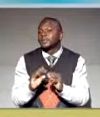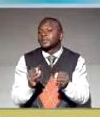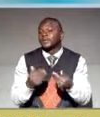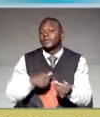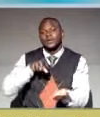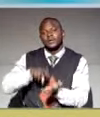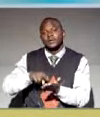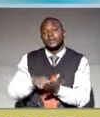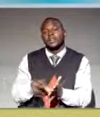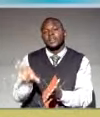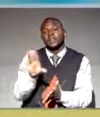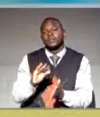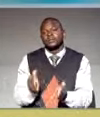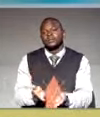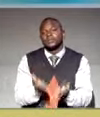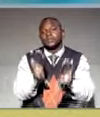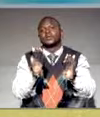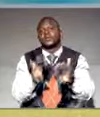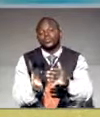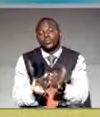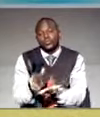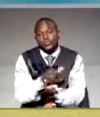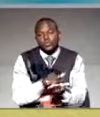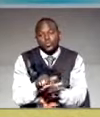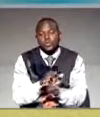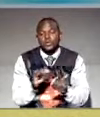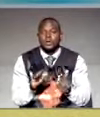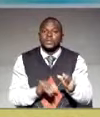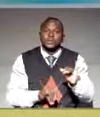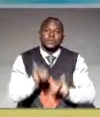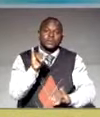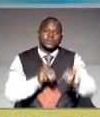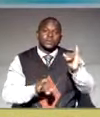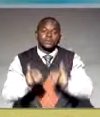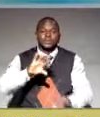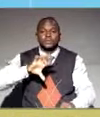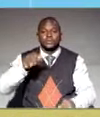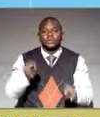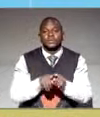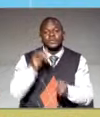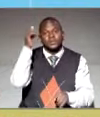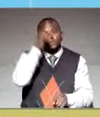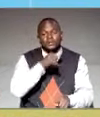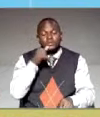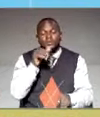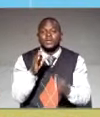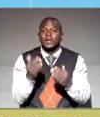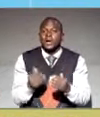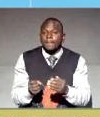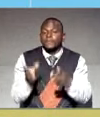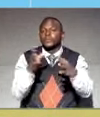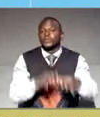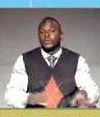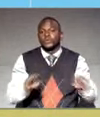record and resolve to promote the growth of air transport in the region and in the continent. The continent has made